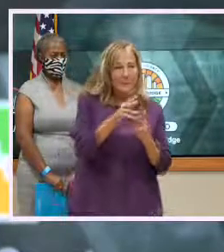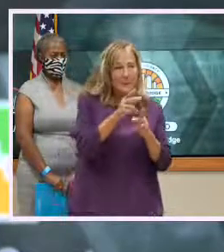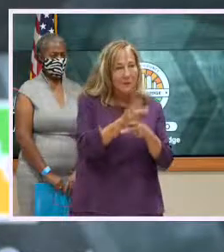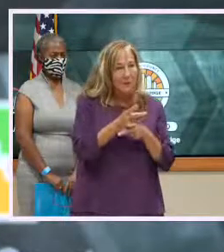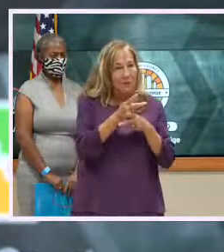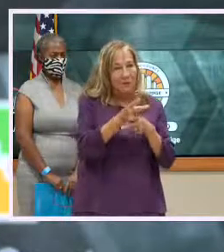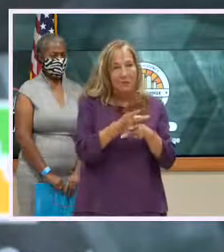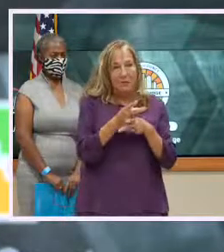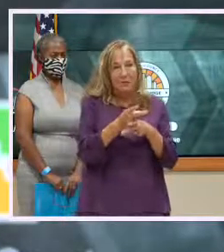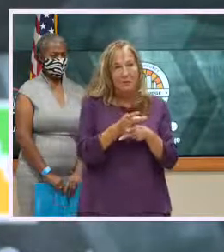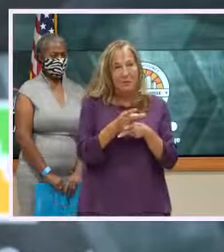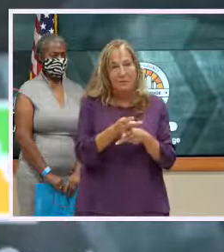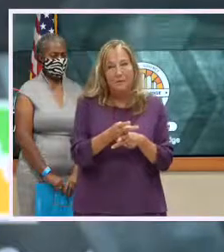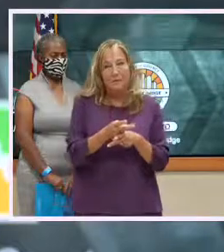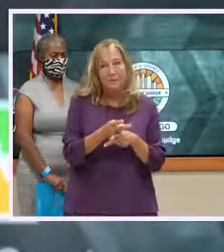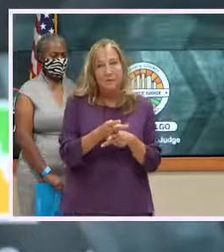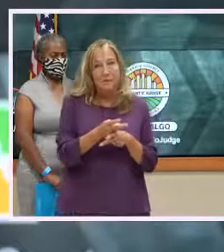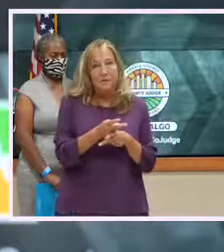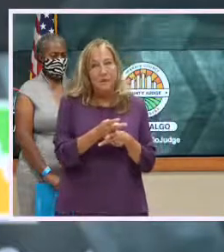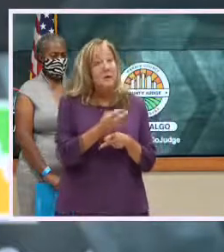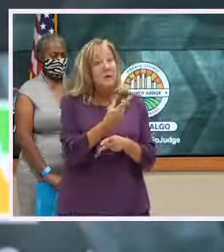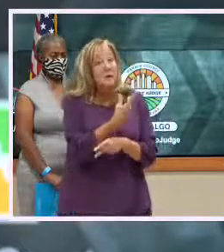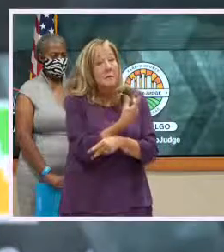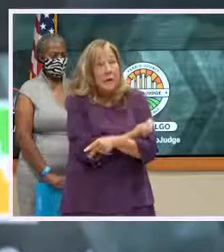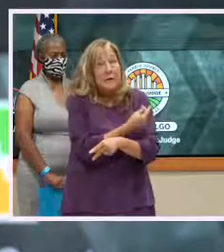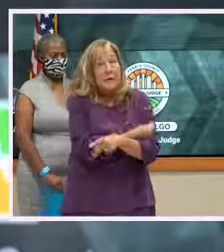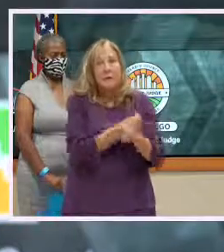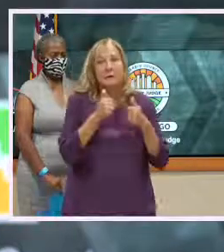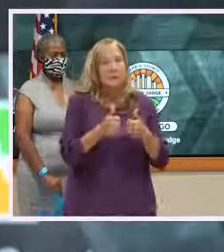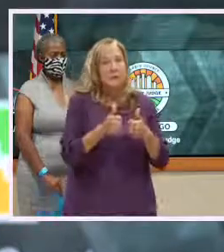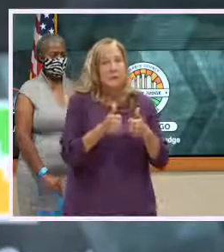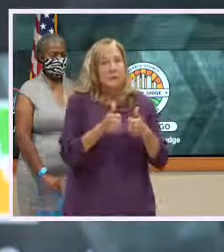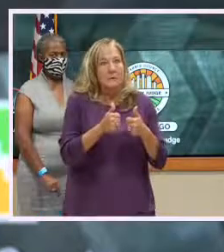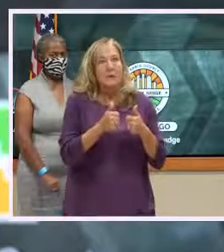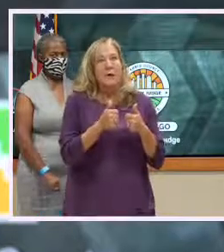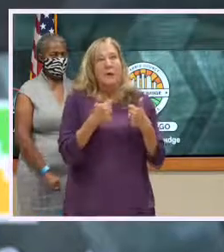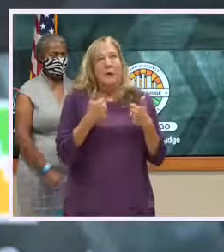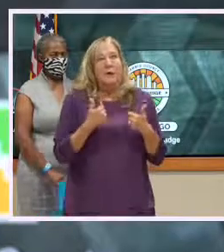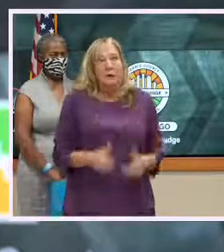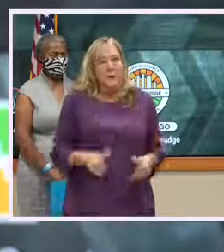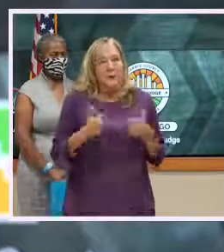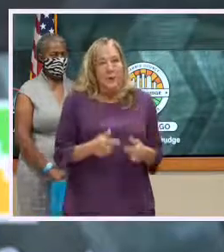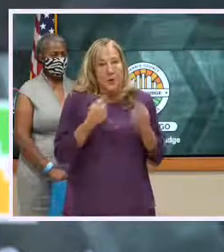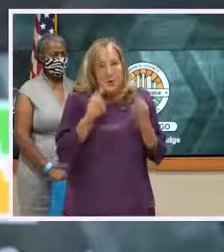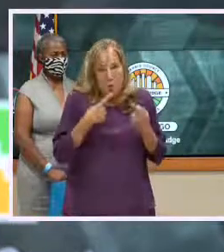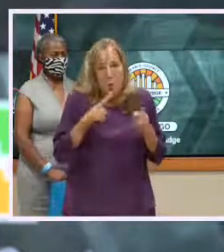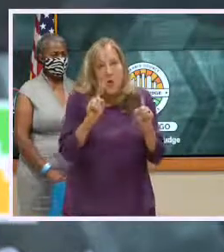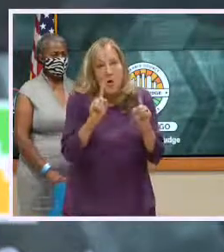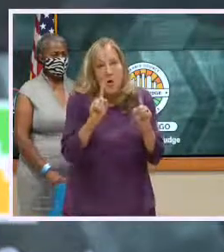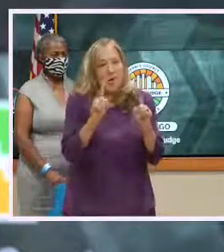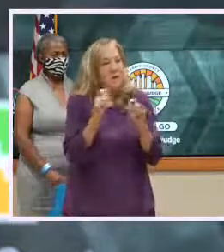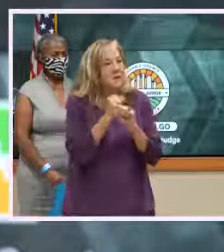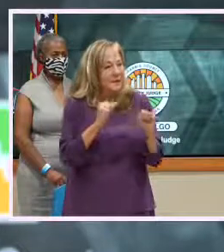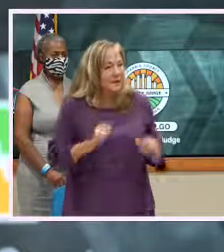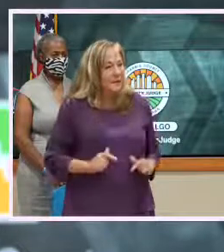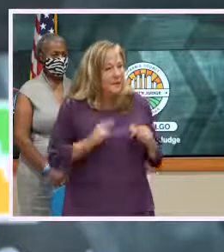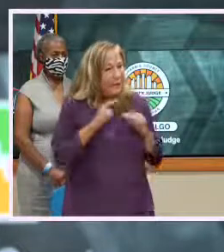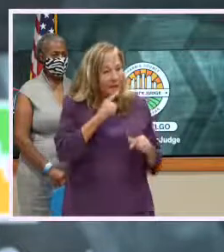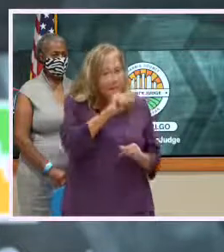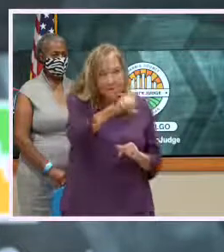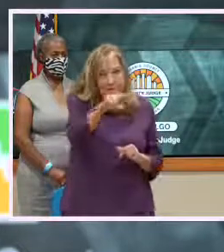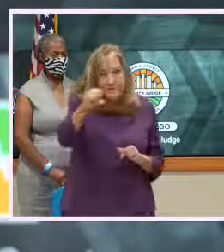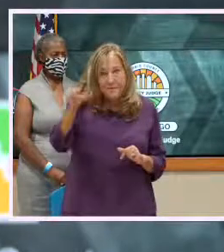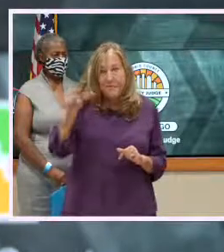send the message that these vaccines are not working. They are. These vaccines will save your life and will save the lives of your loved